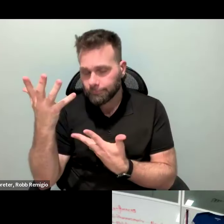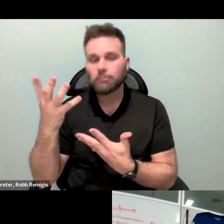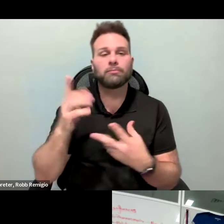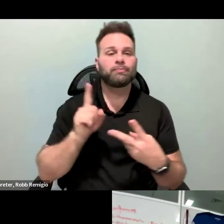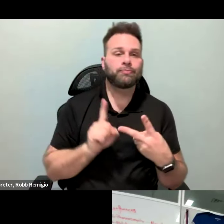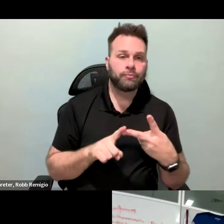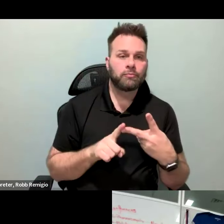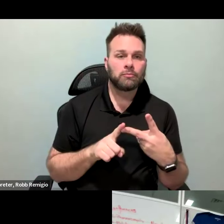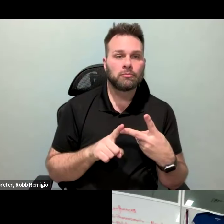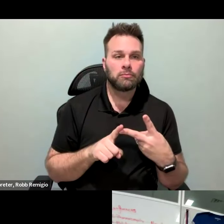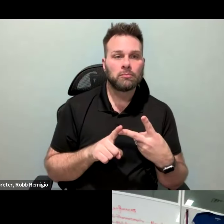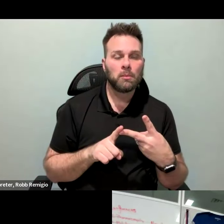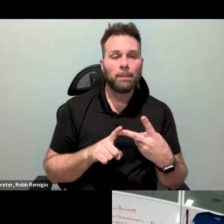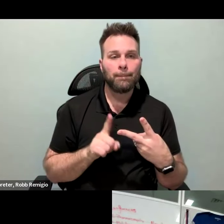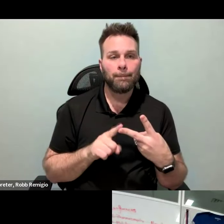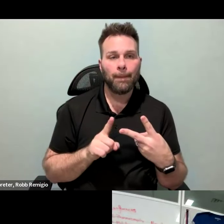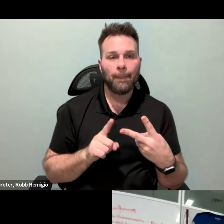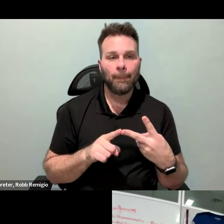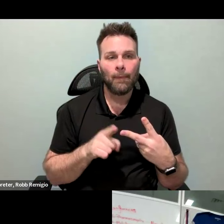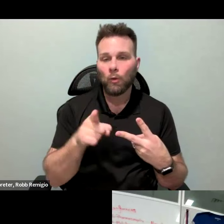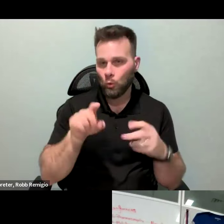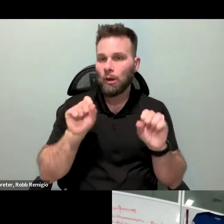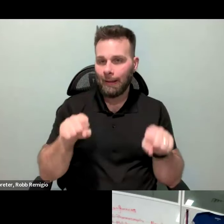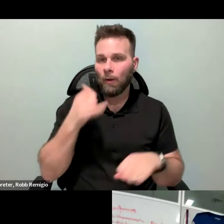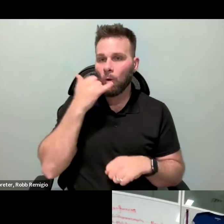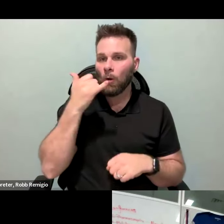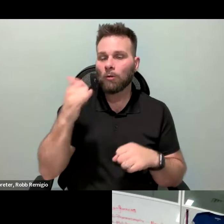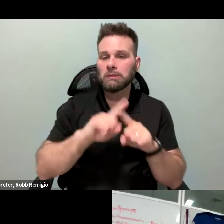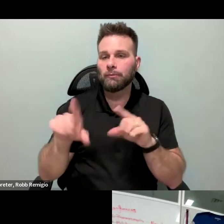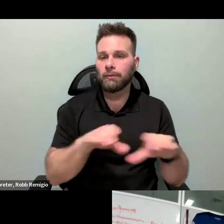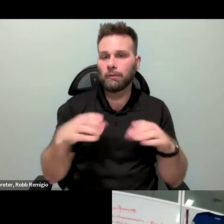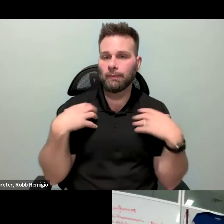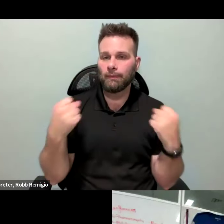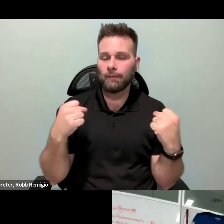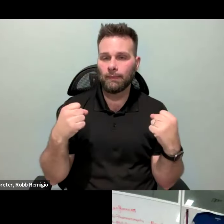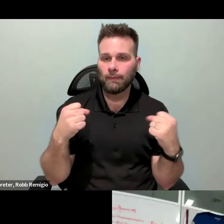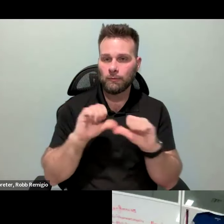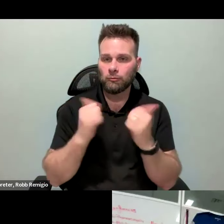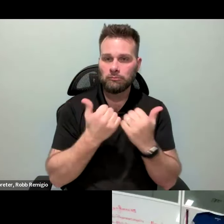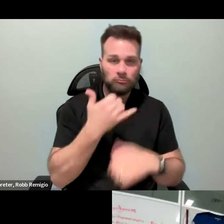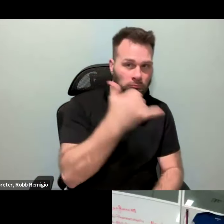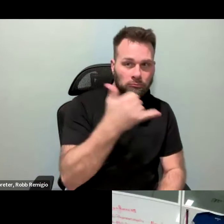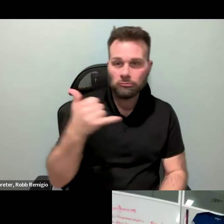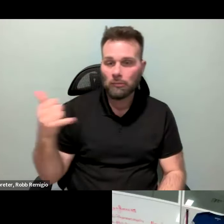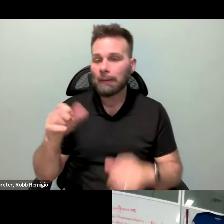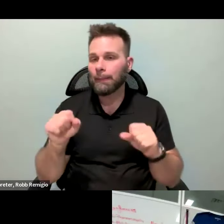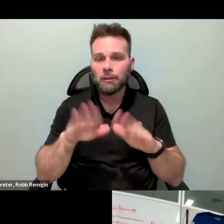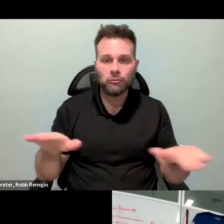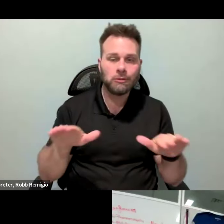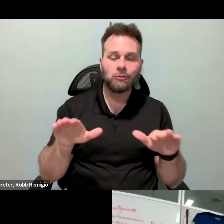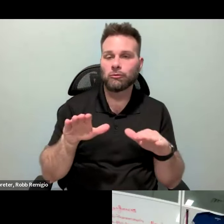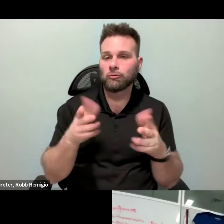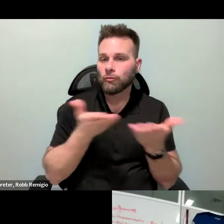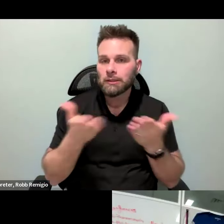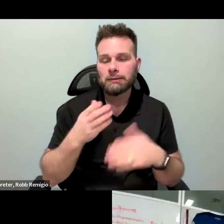to call many different behavioral health agencies, whether that's again, Children's Services, Italian